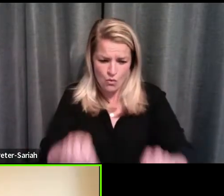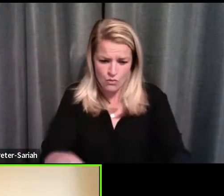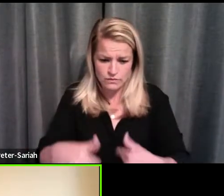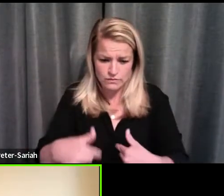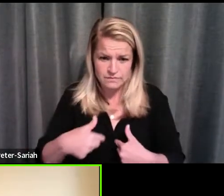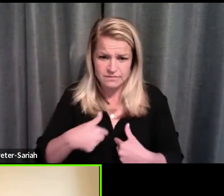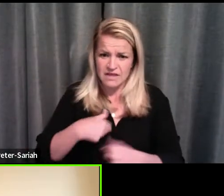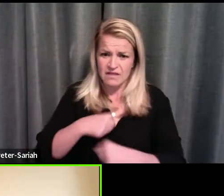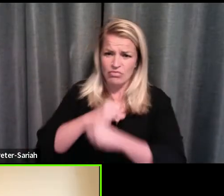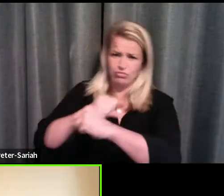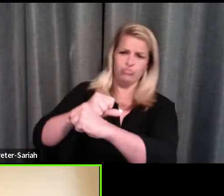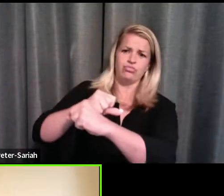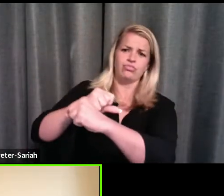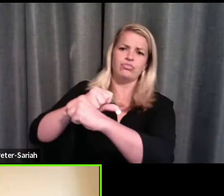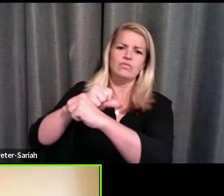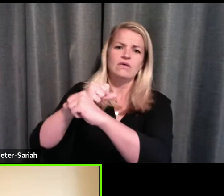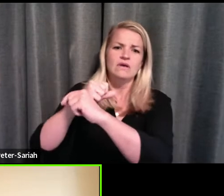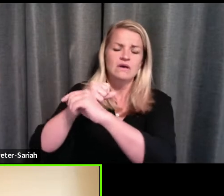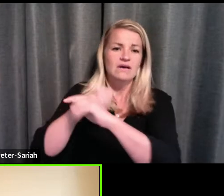back.